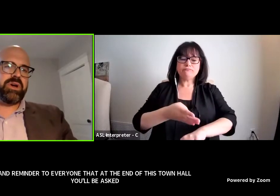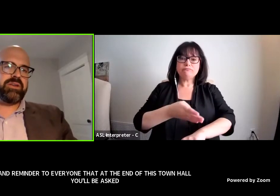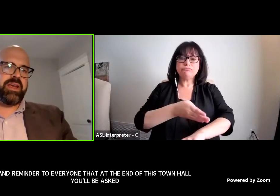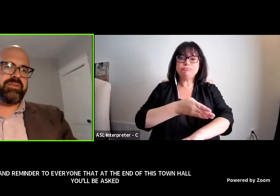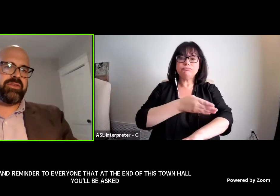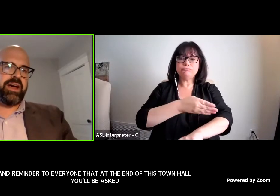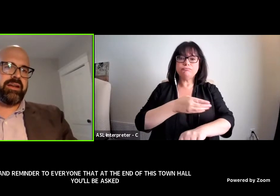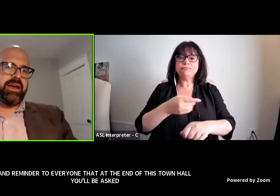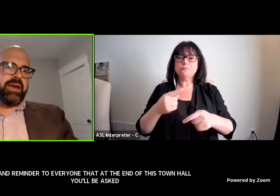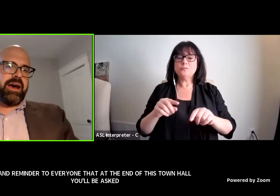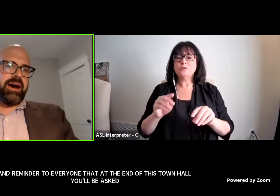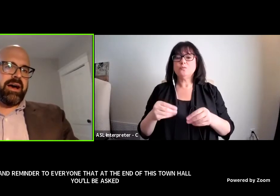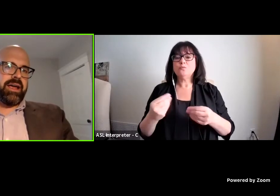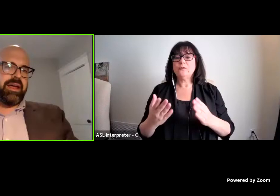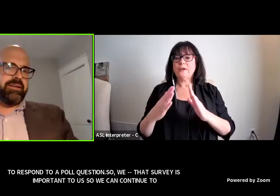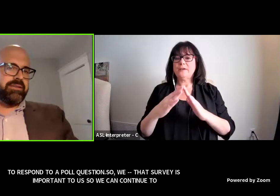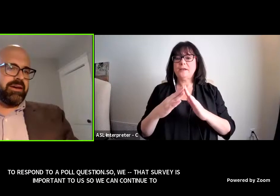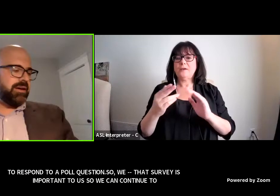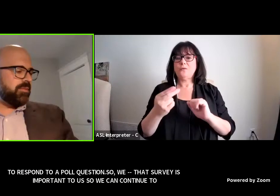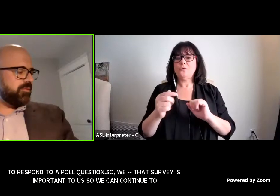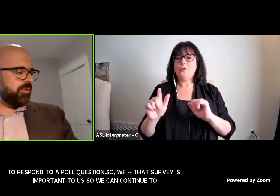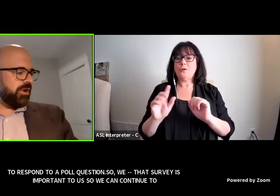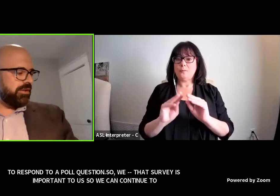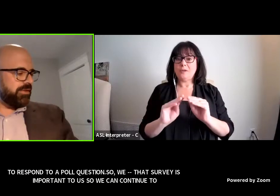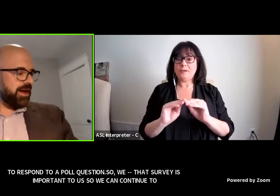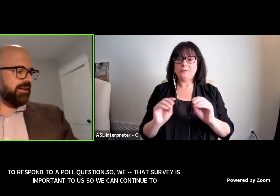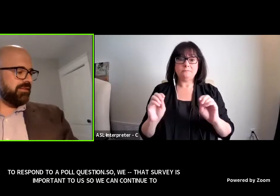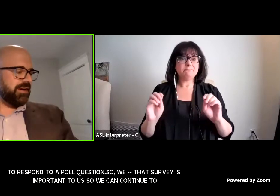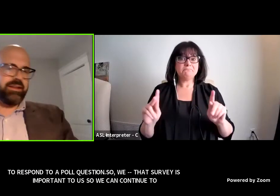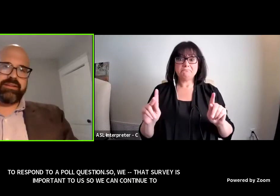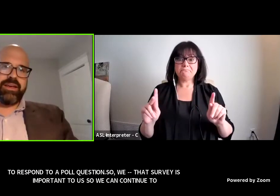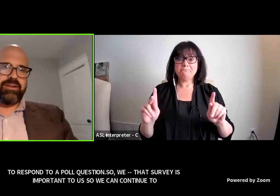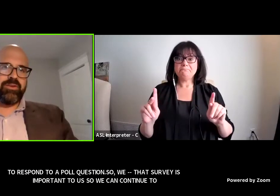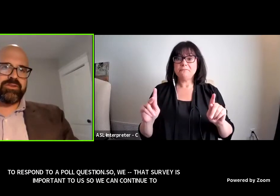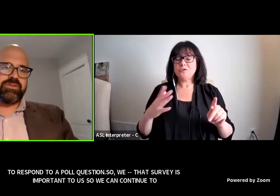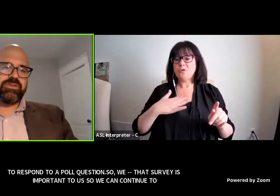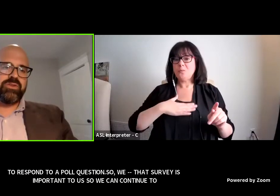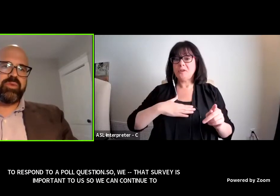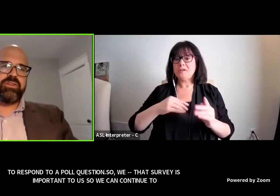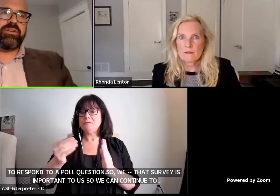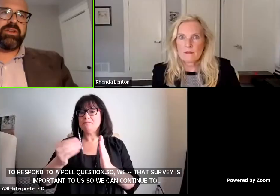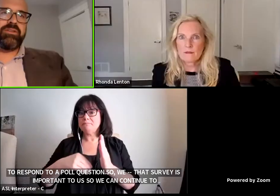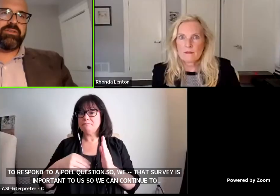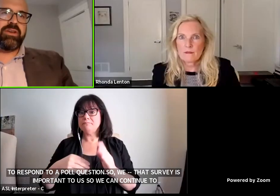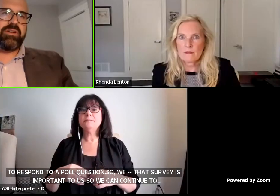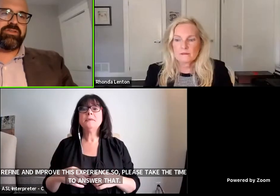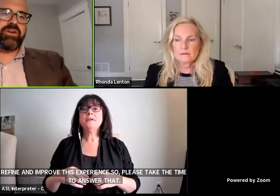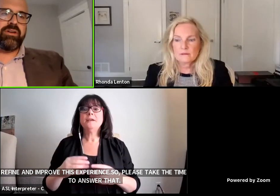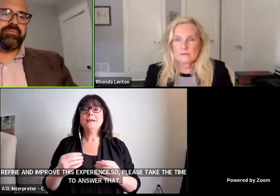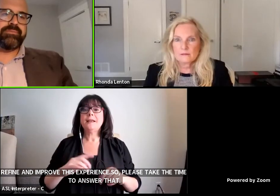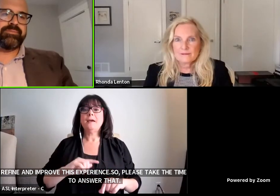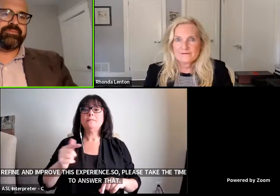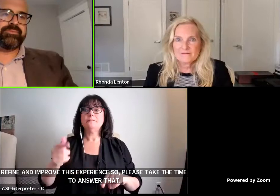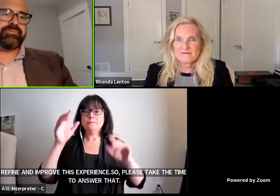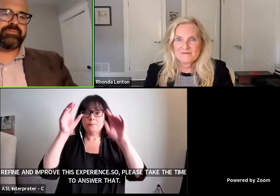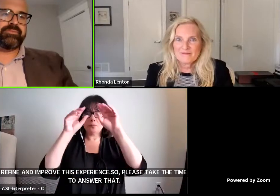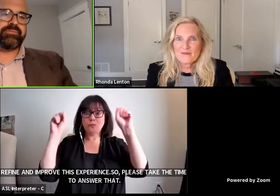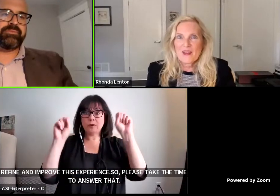time to answer that. With all of that, I'd like to hand it over to President Linton to get us started.